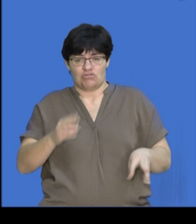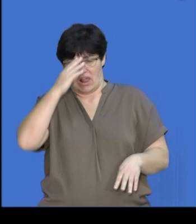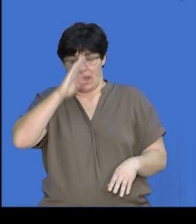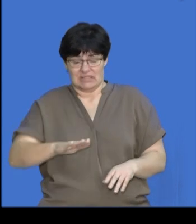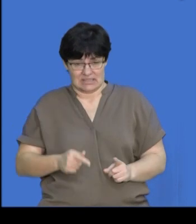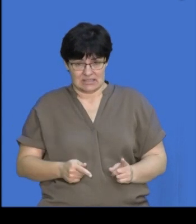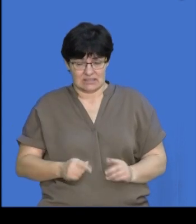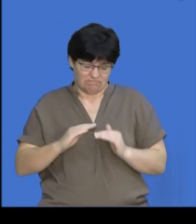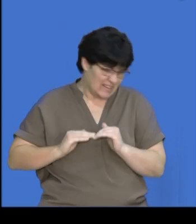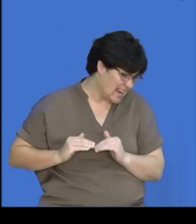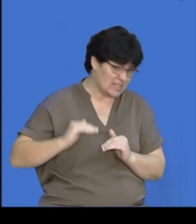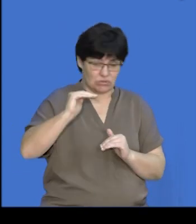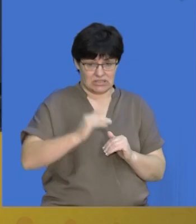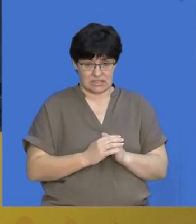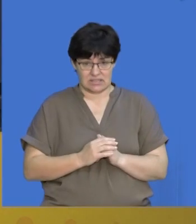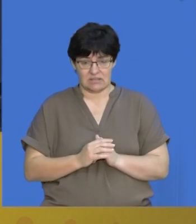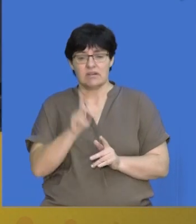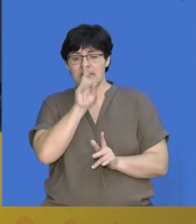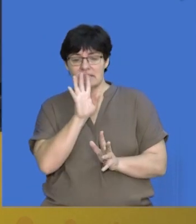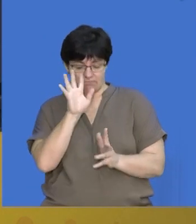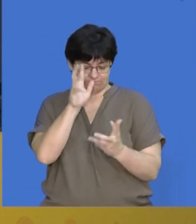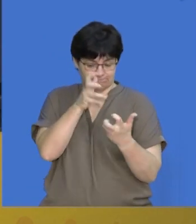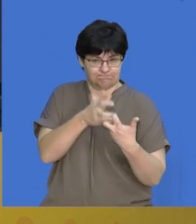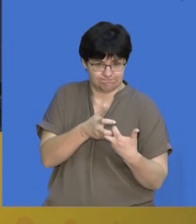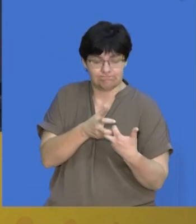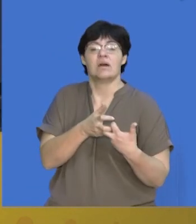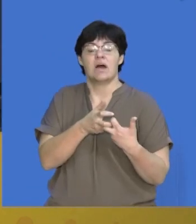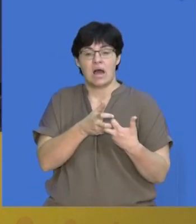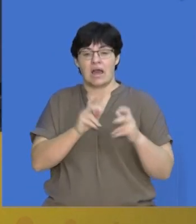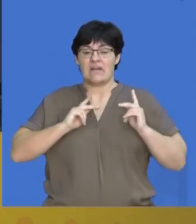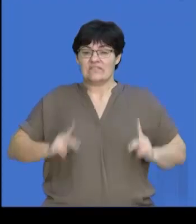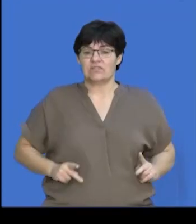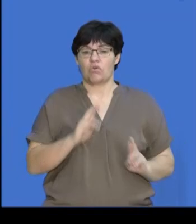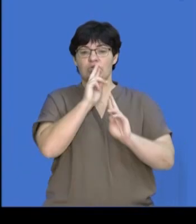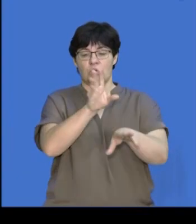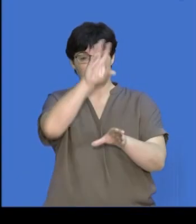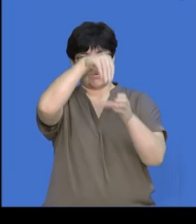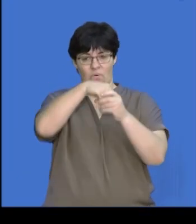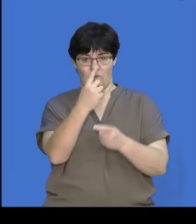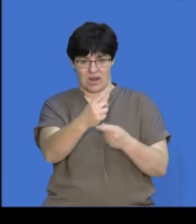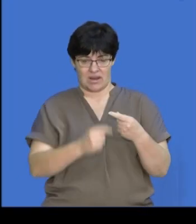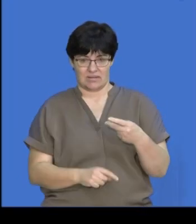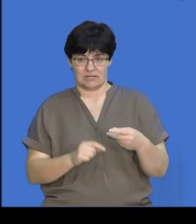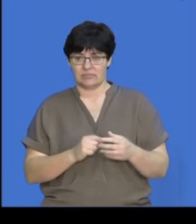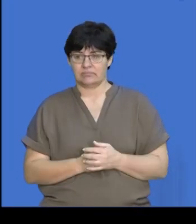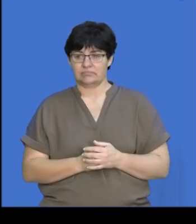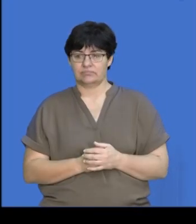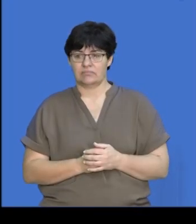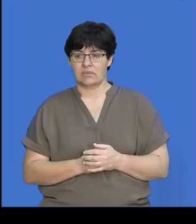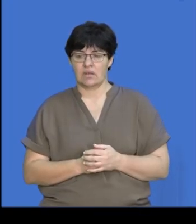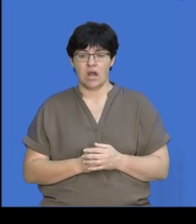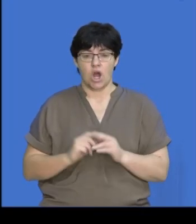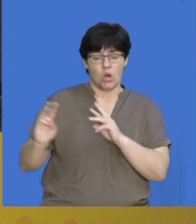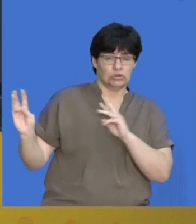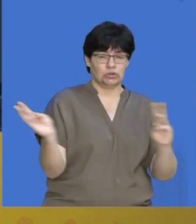Note how I've integrated my physical response into one answer. Storm surges, and remember these